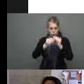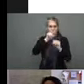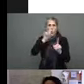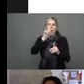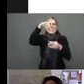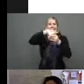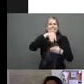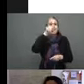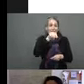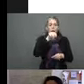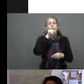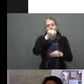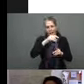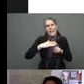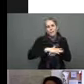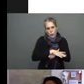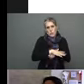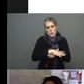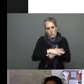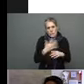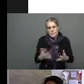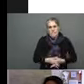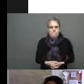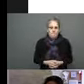something that we, uh, are actively pursuing.